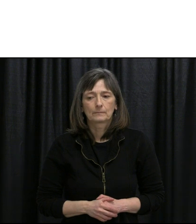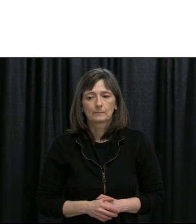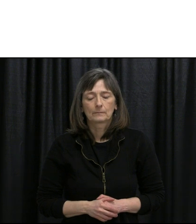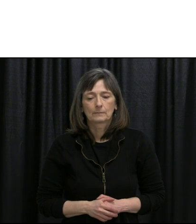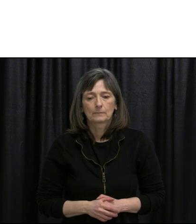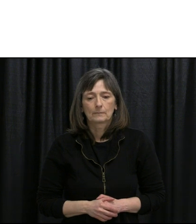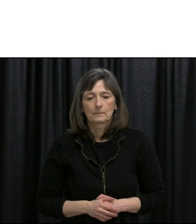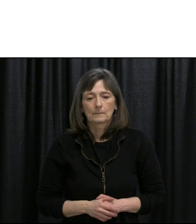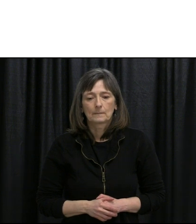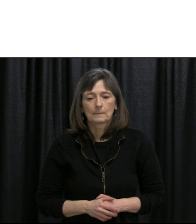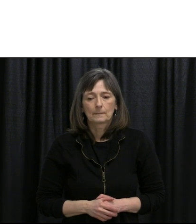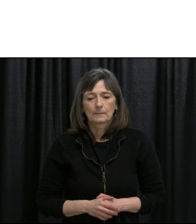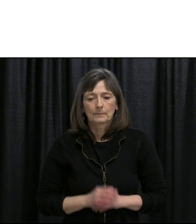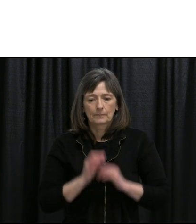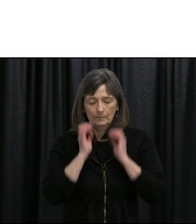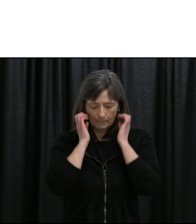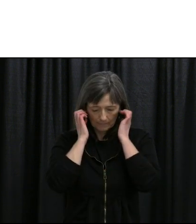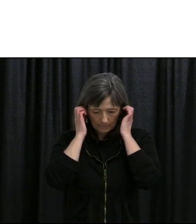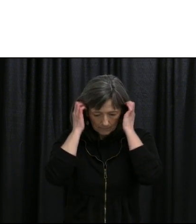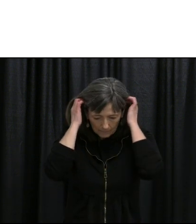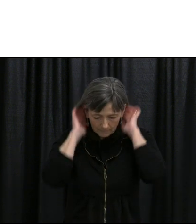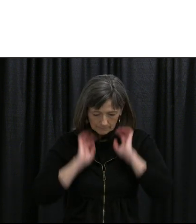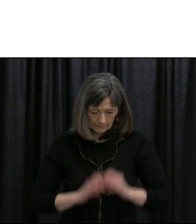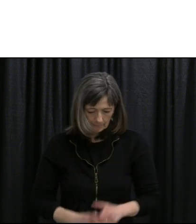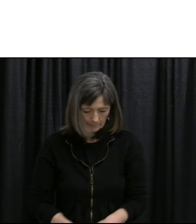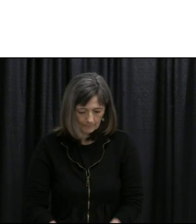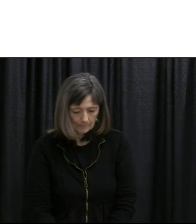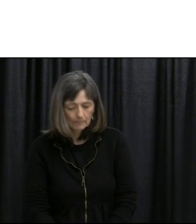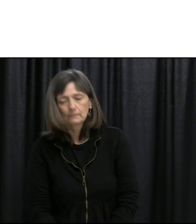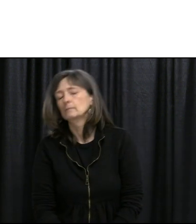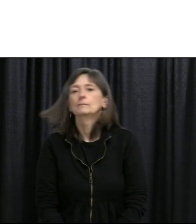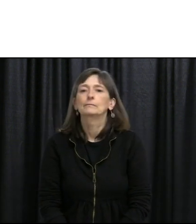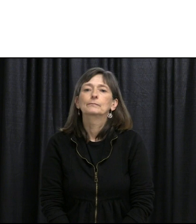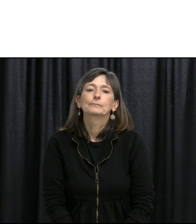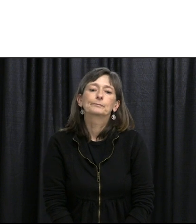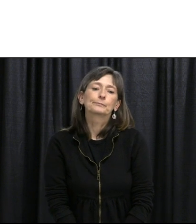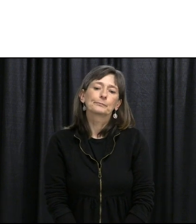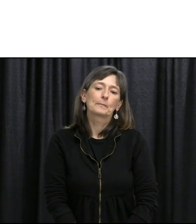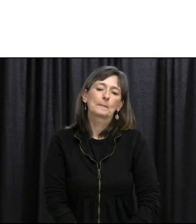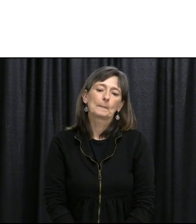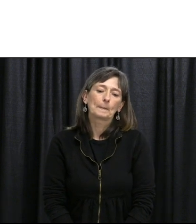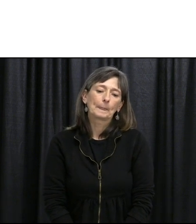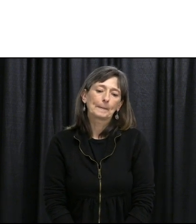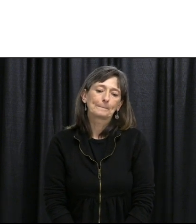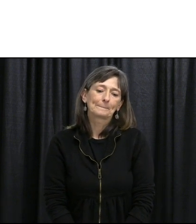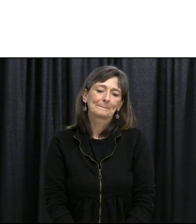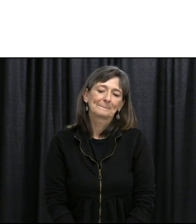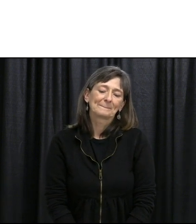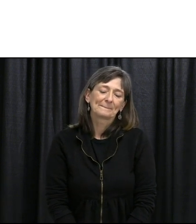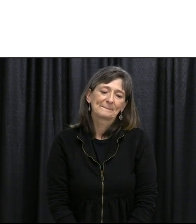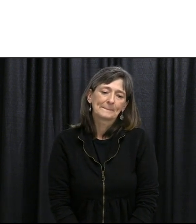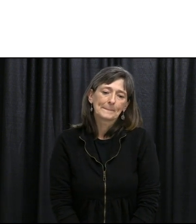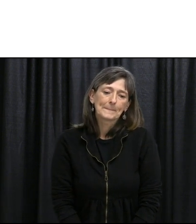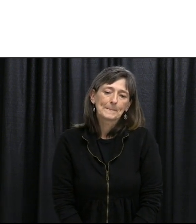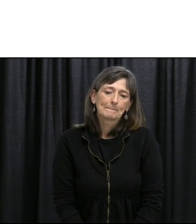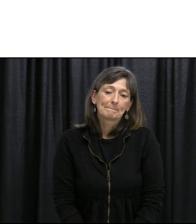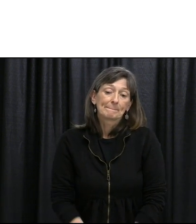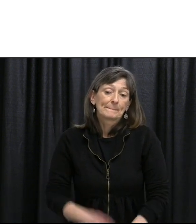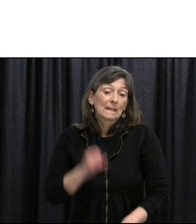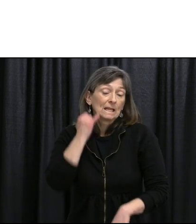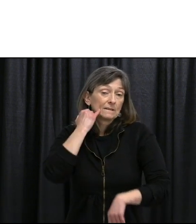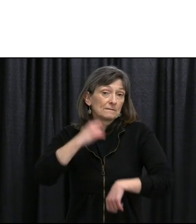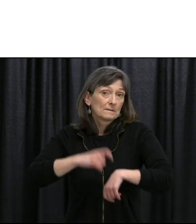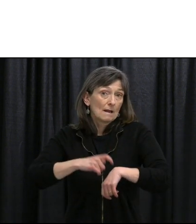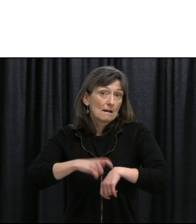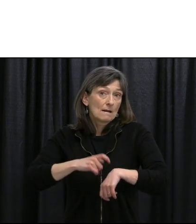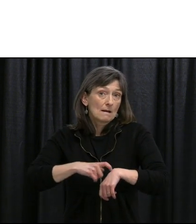questions in the order they registered for today's call. Please do not press *1 until your name has been called. Following this, should time permit, there